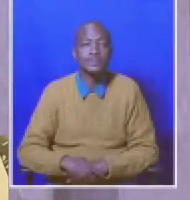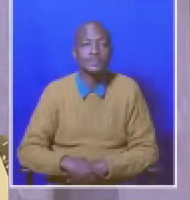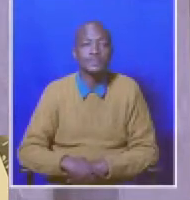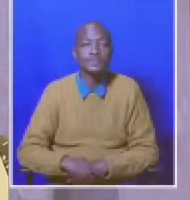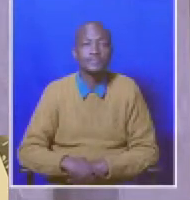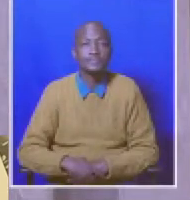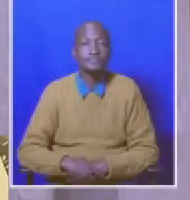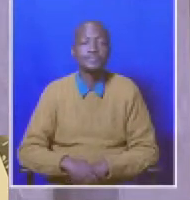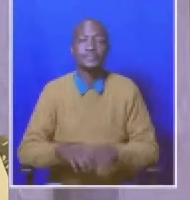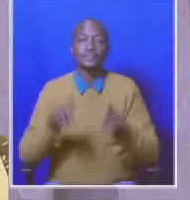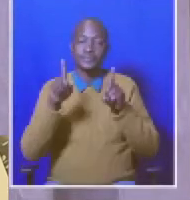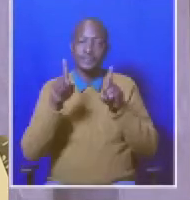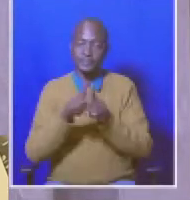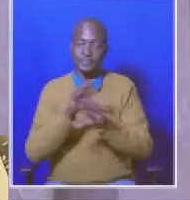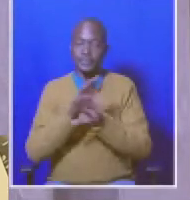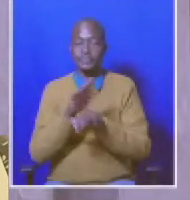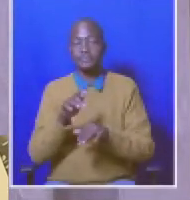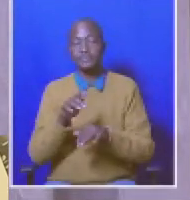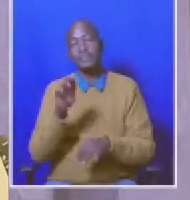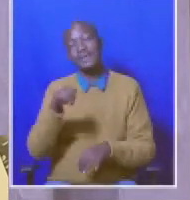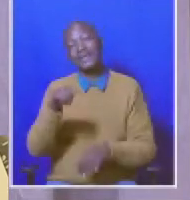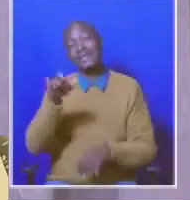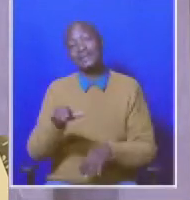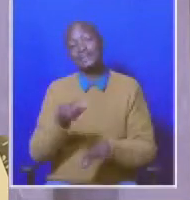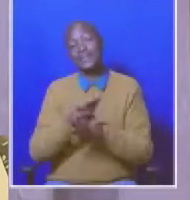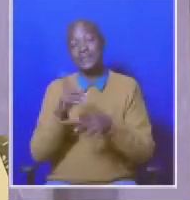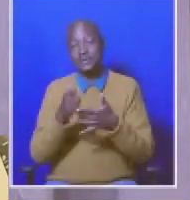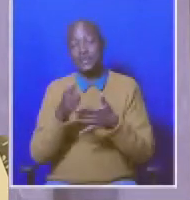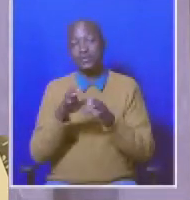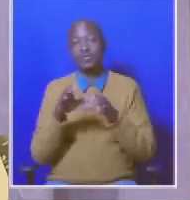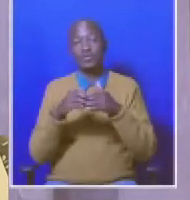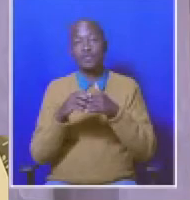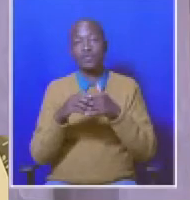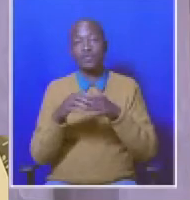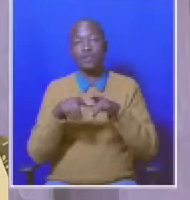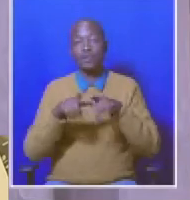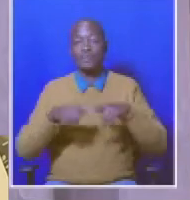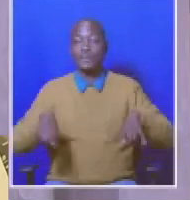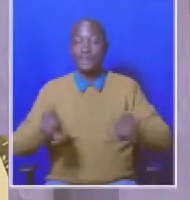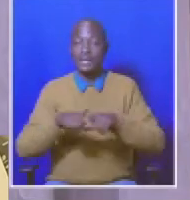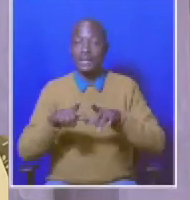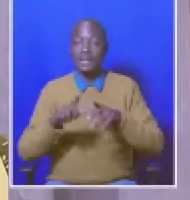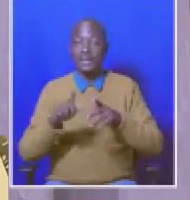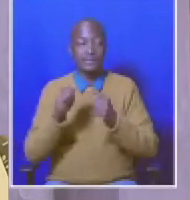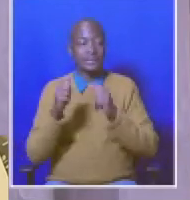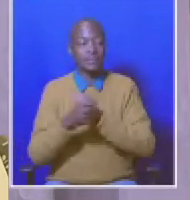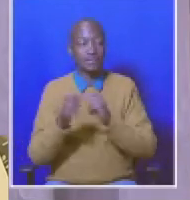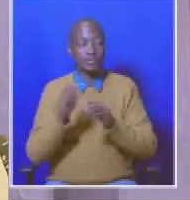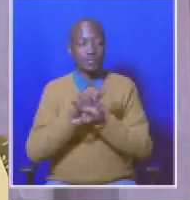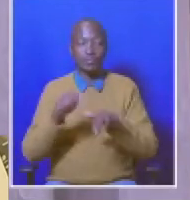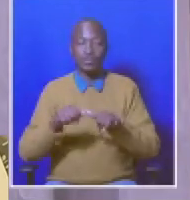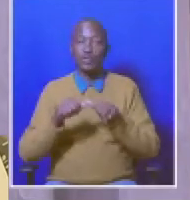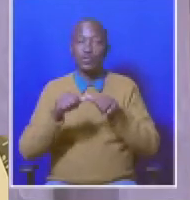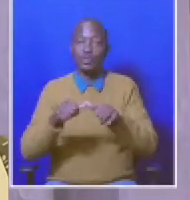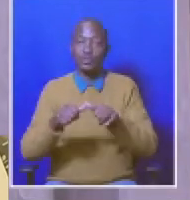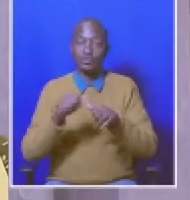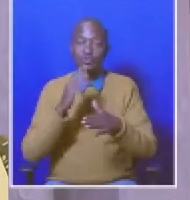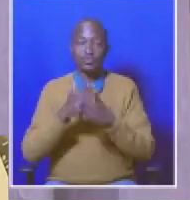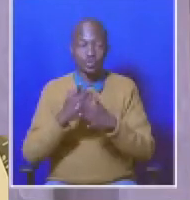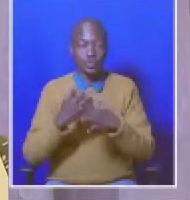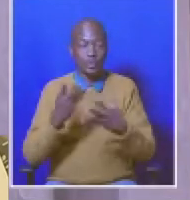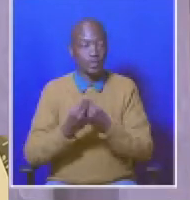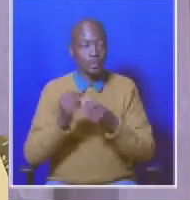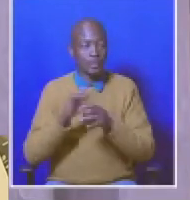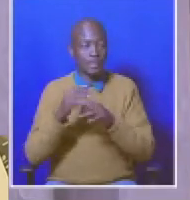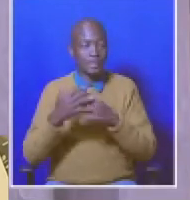As the chairperson of the Interministerial Committee on Land Reform, we will continue to work with implementing